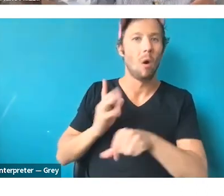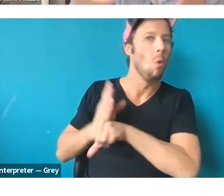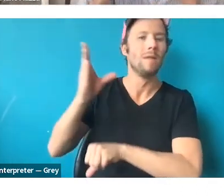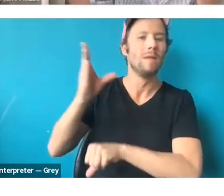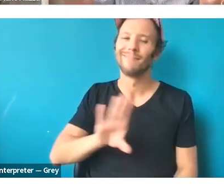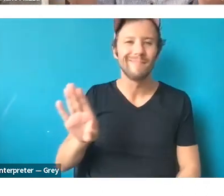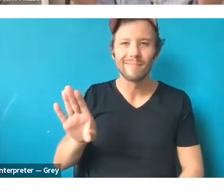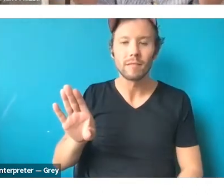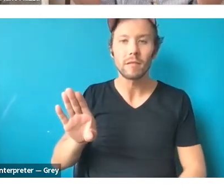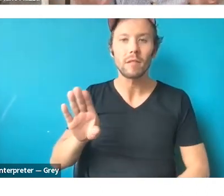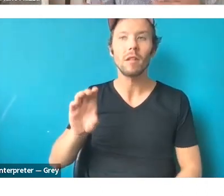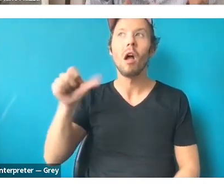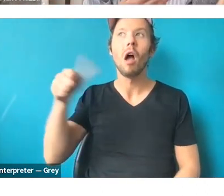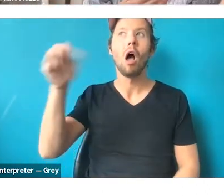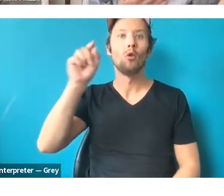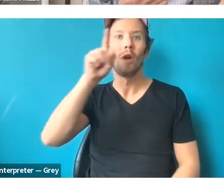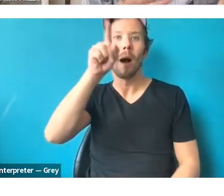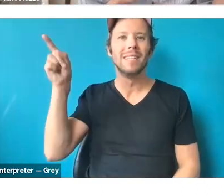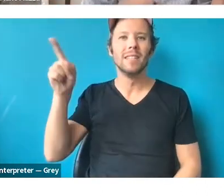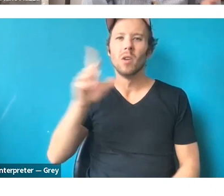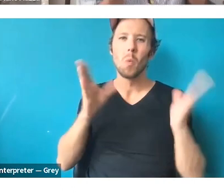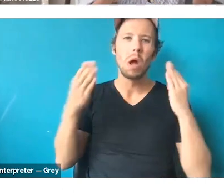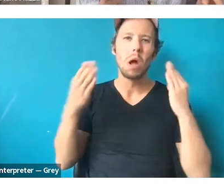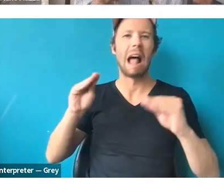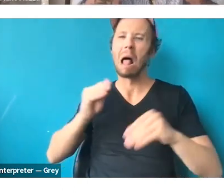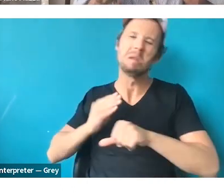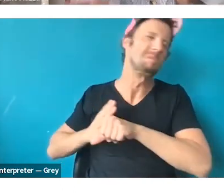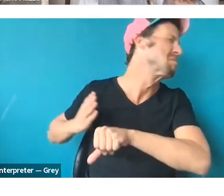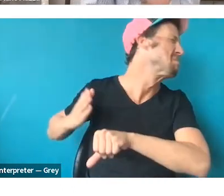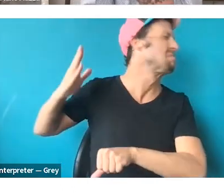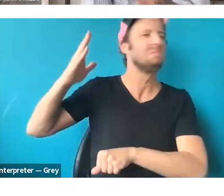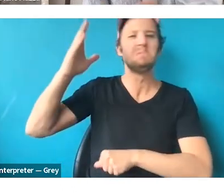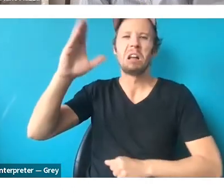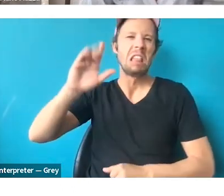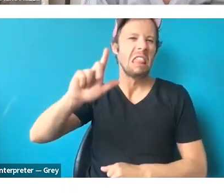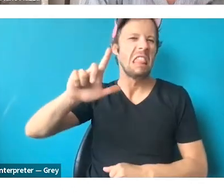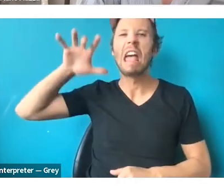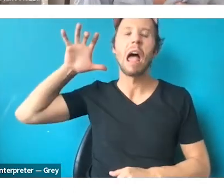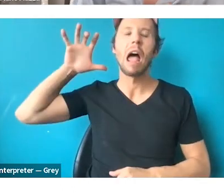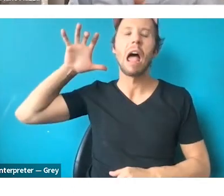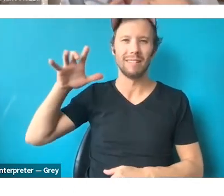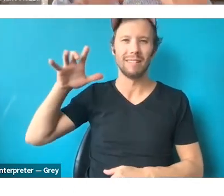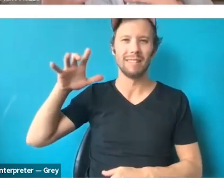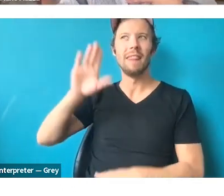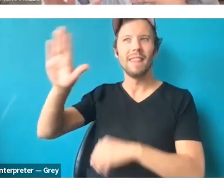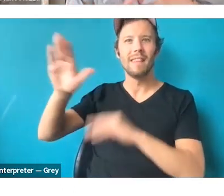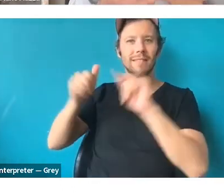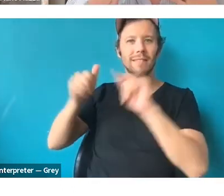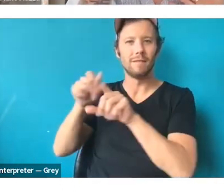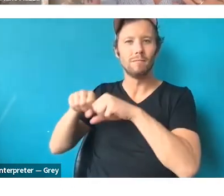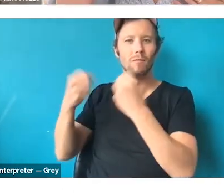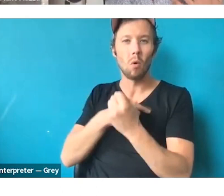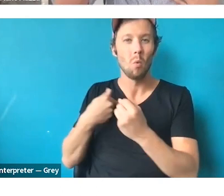fashion label, it's just going to be producing waste, and it's just kind of fitting a holistic solution into a broken system. So some other